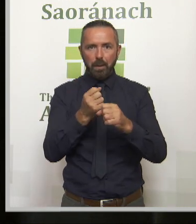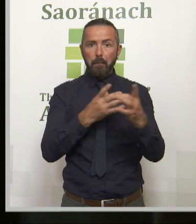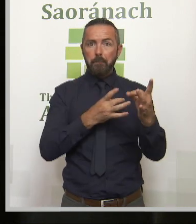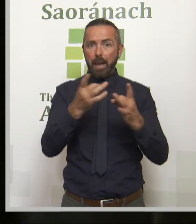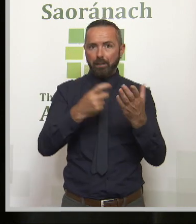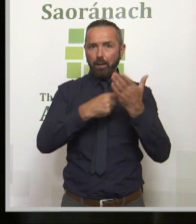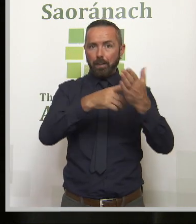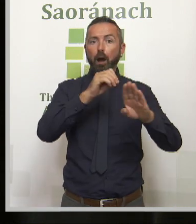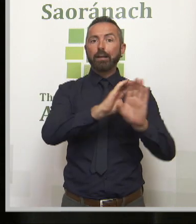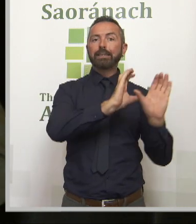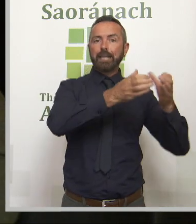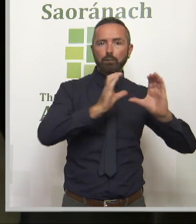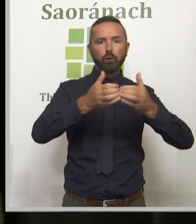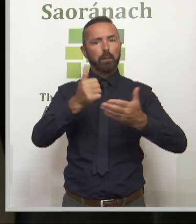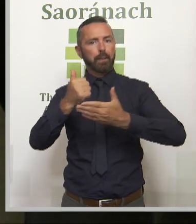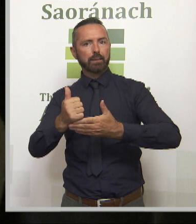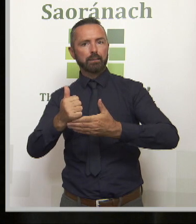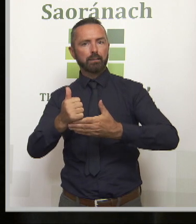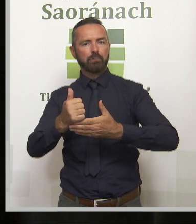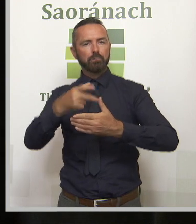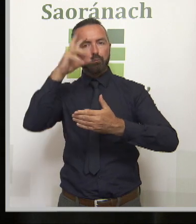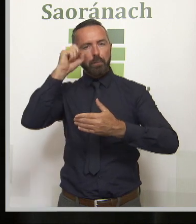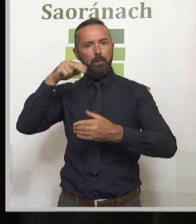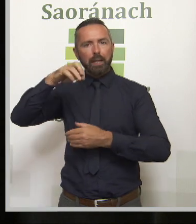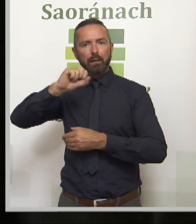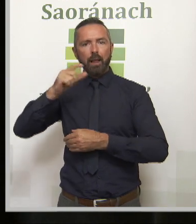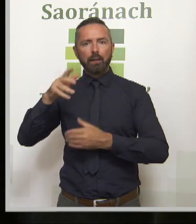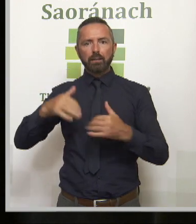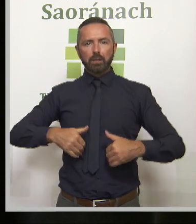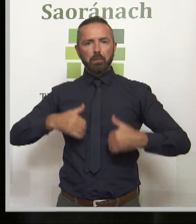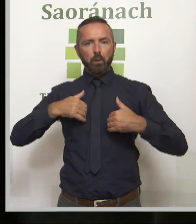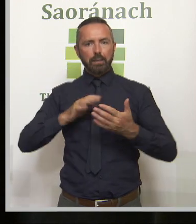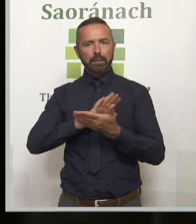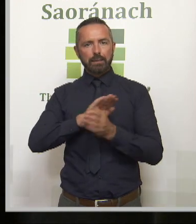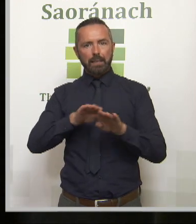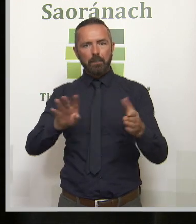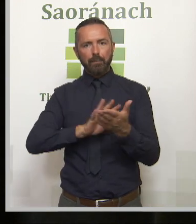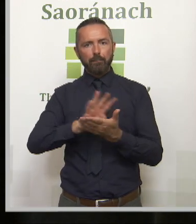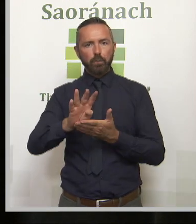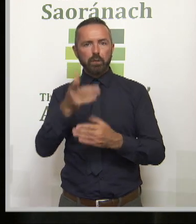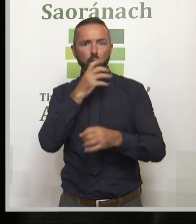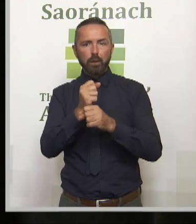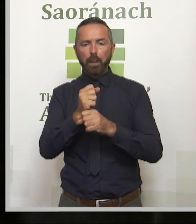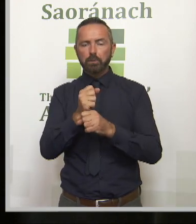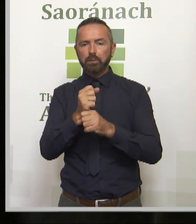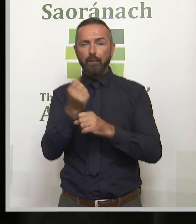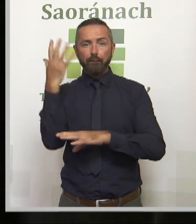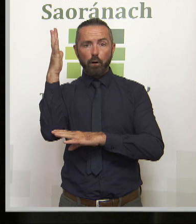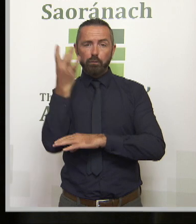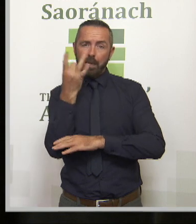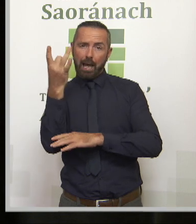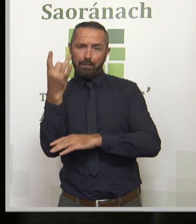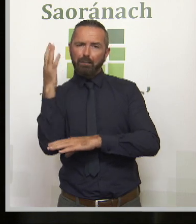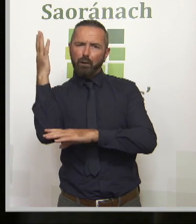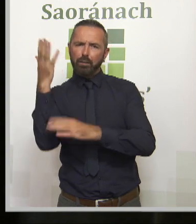And already this morning, like we had Nicola from Galway from Table 14 saying, what about forestry? That's a sectoral question. And